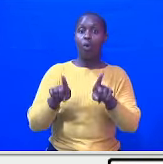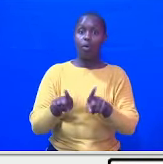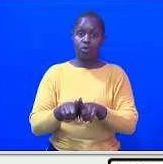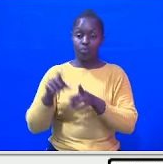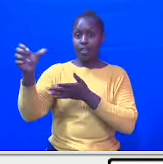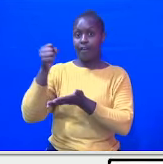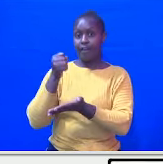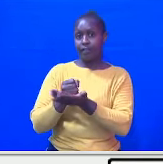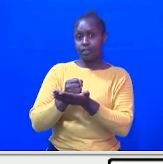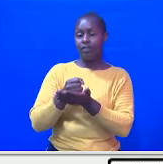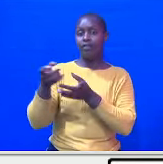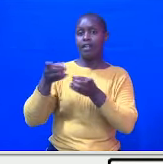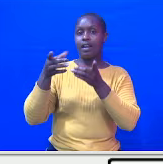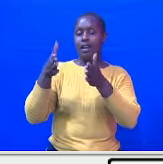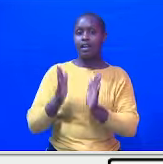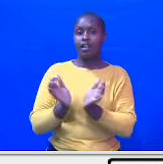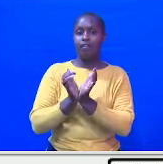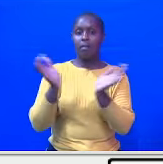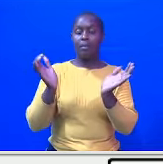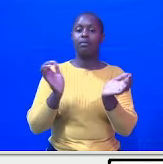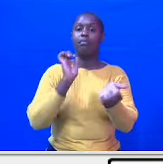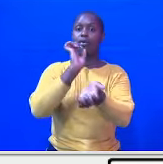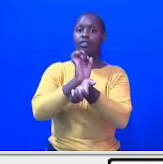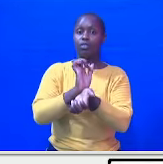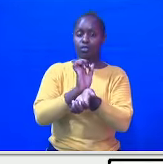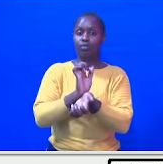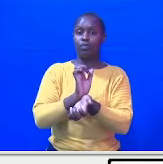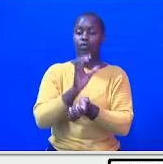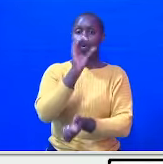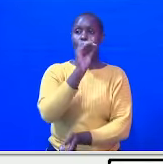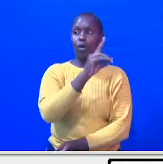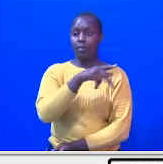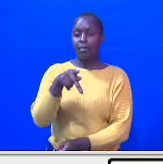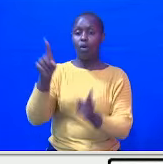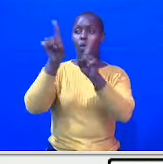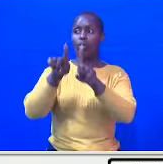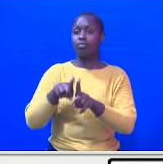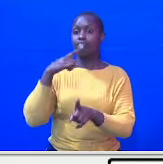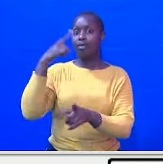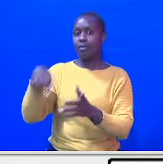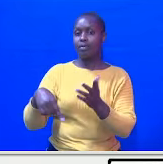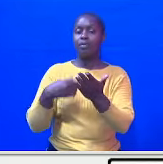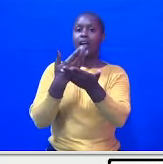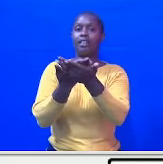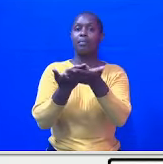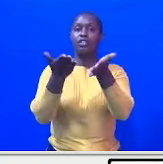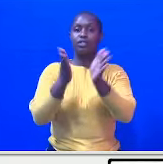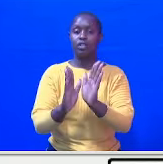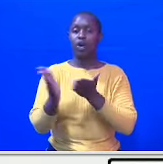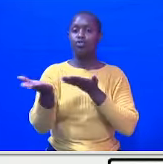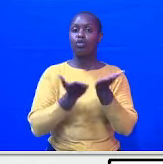the Office of the Director of Public Prosecutions, ODPP, further directing the petitioners to file and